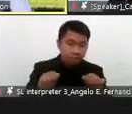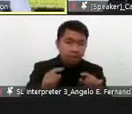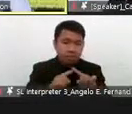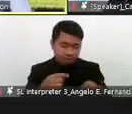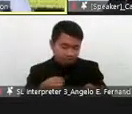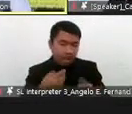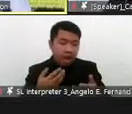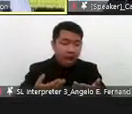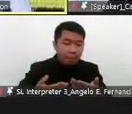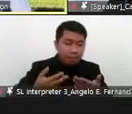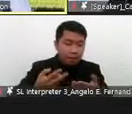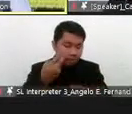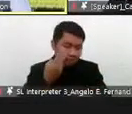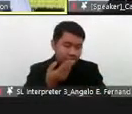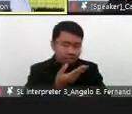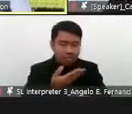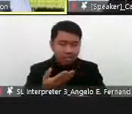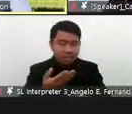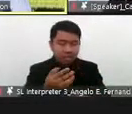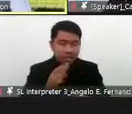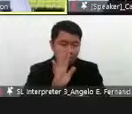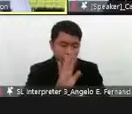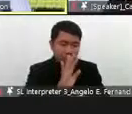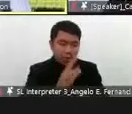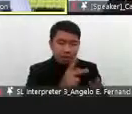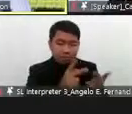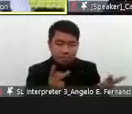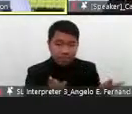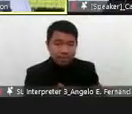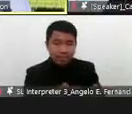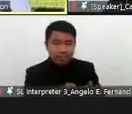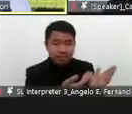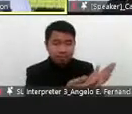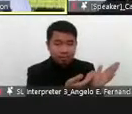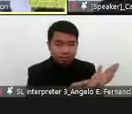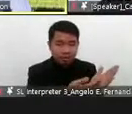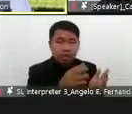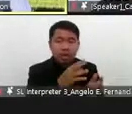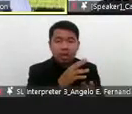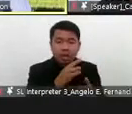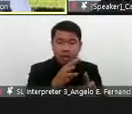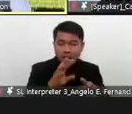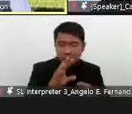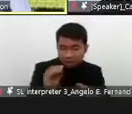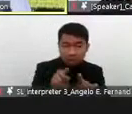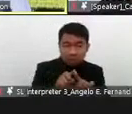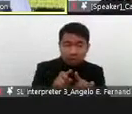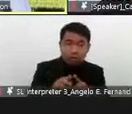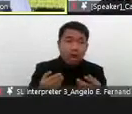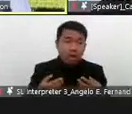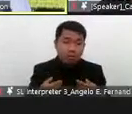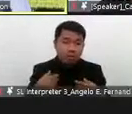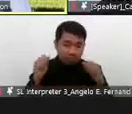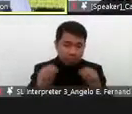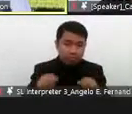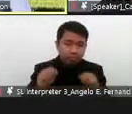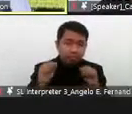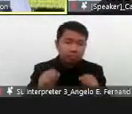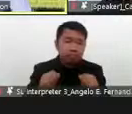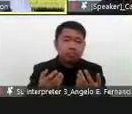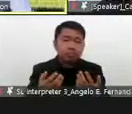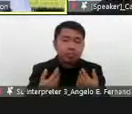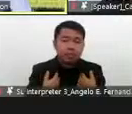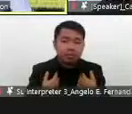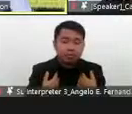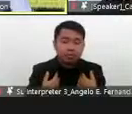look at the geological context there, but I'd say there is a possibility. And since that's an area where there's also some really large caves and